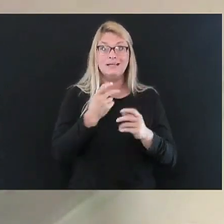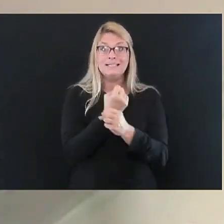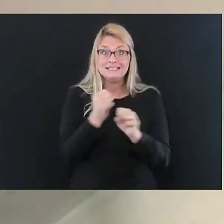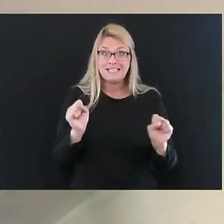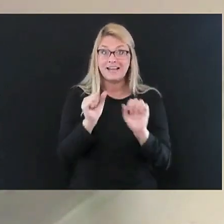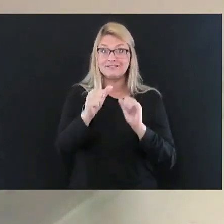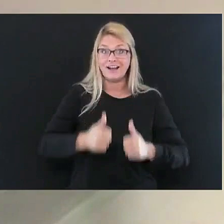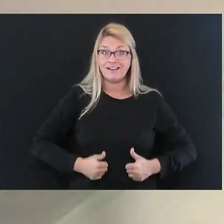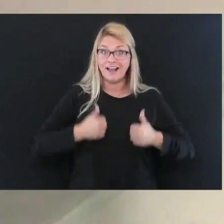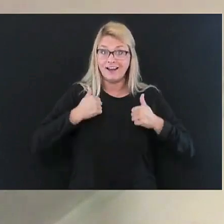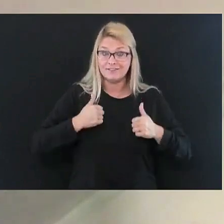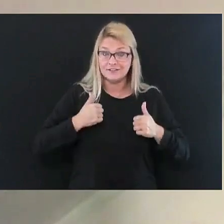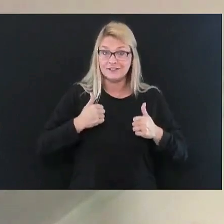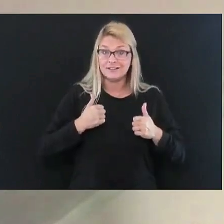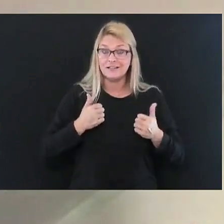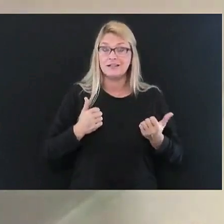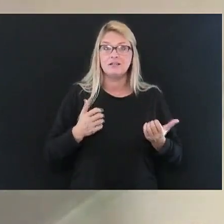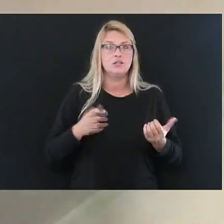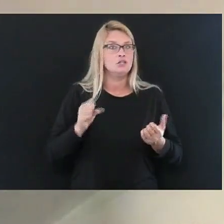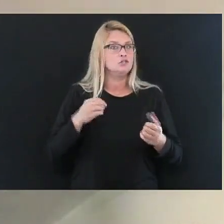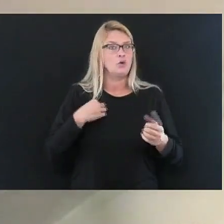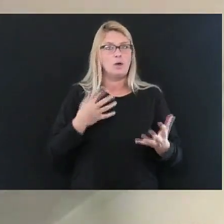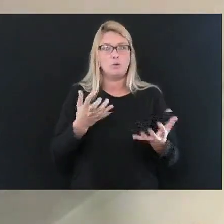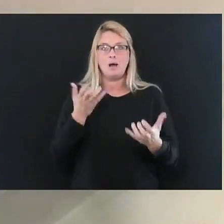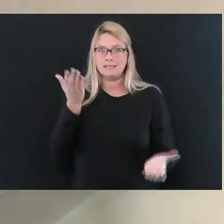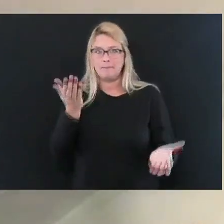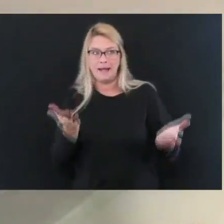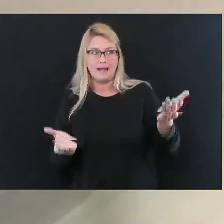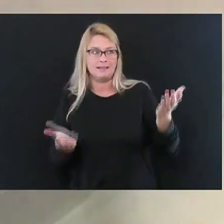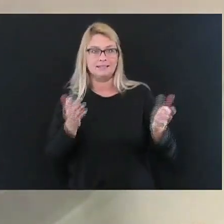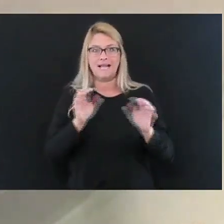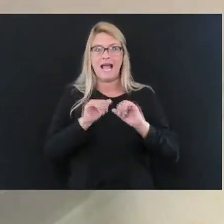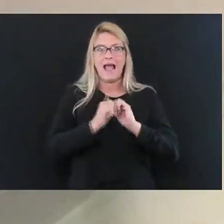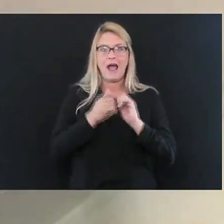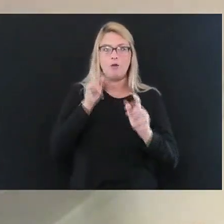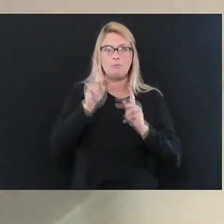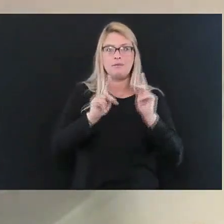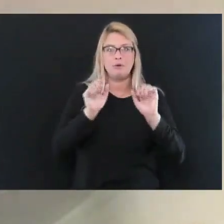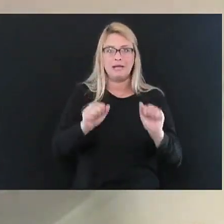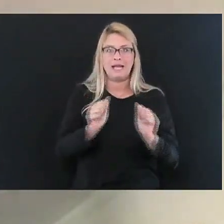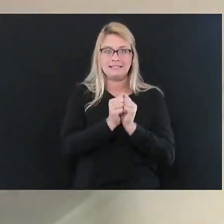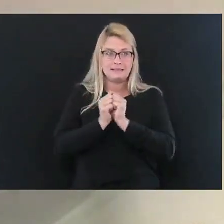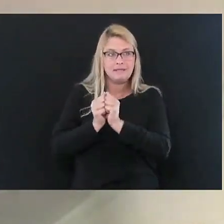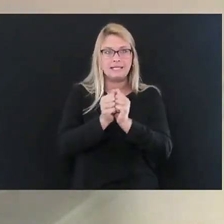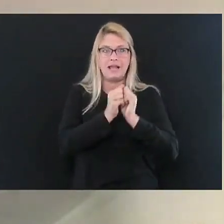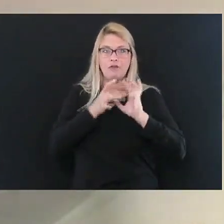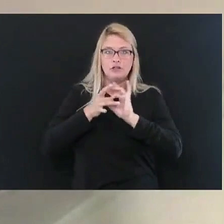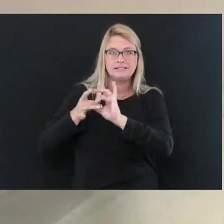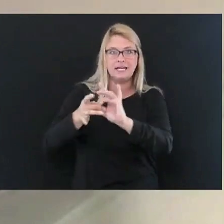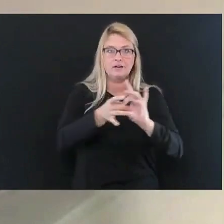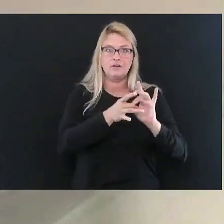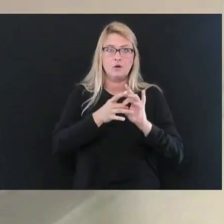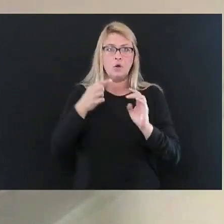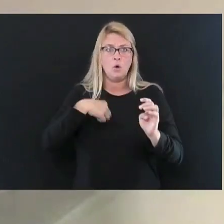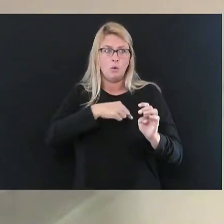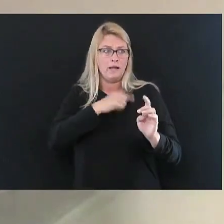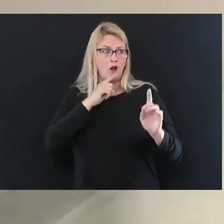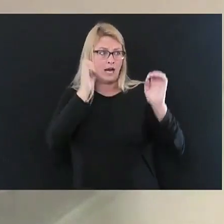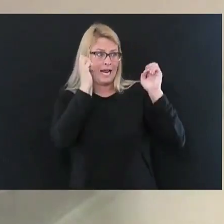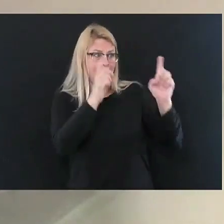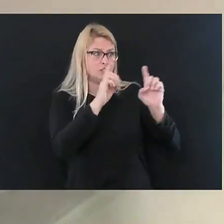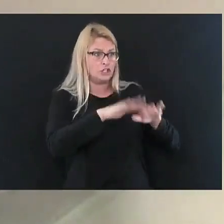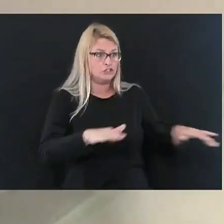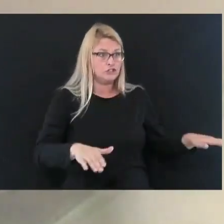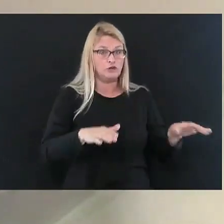do that and still try to balance the staying together, the making sure that we are educating our children and taking care of